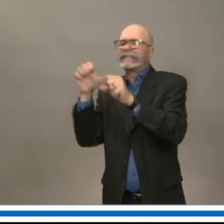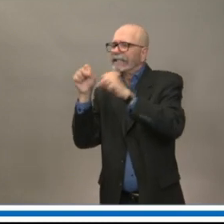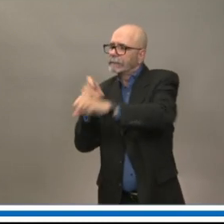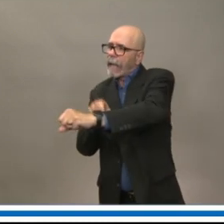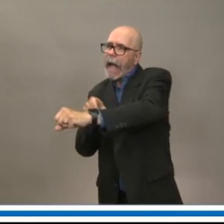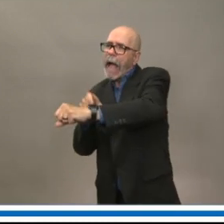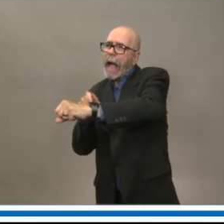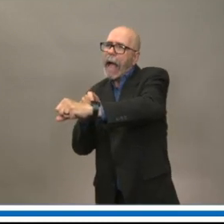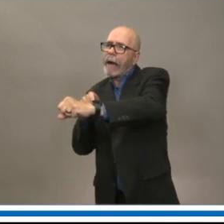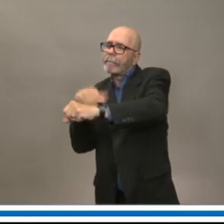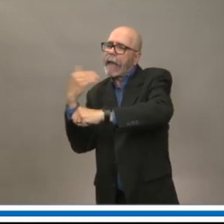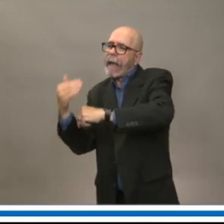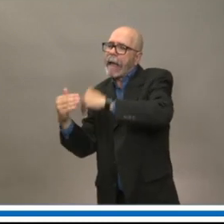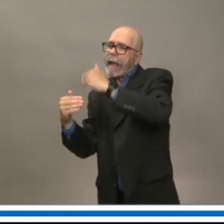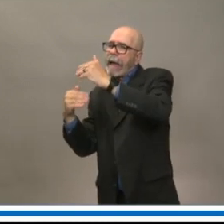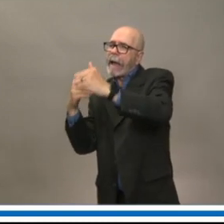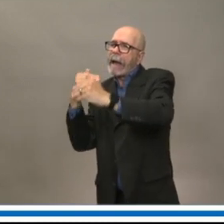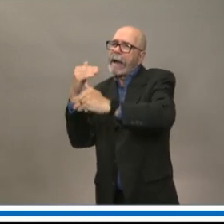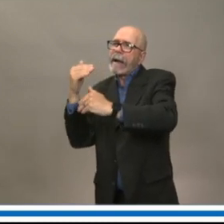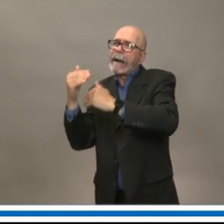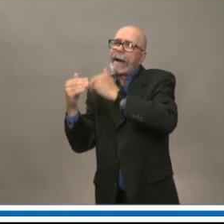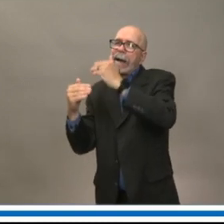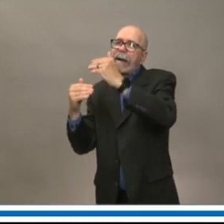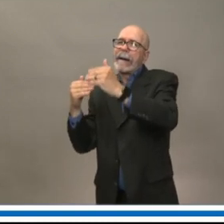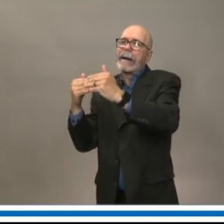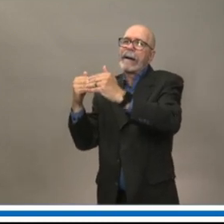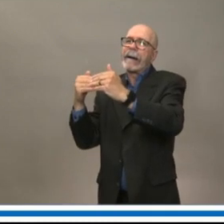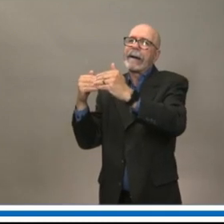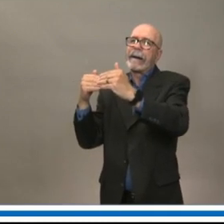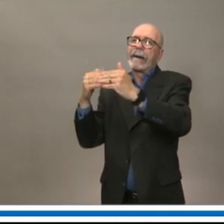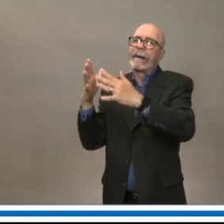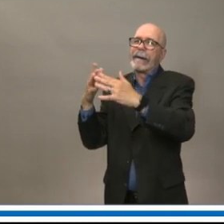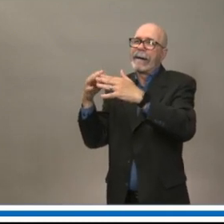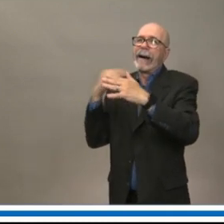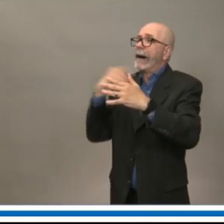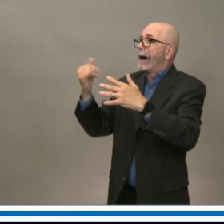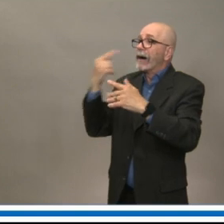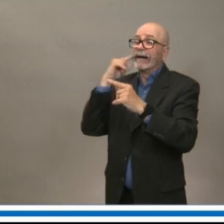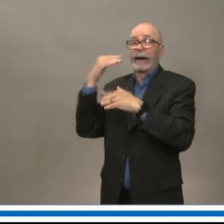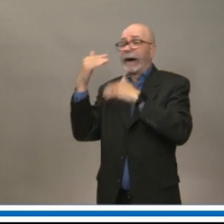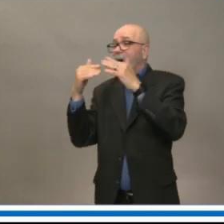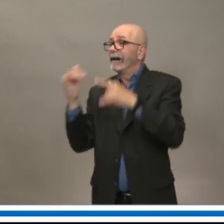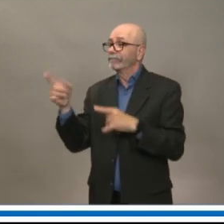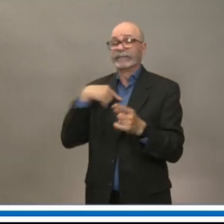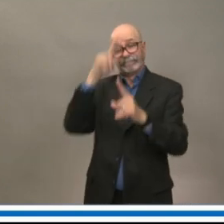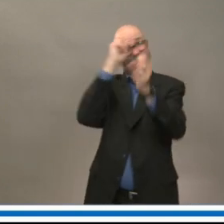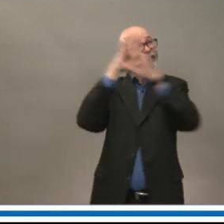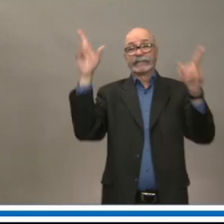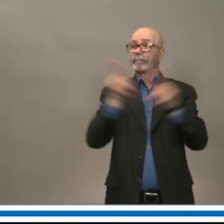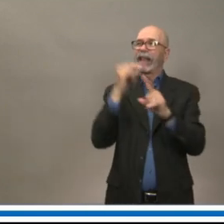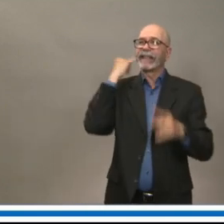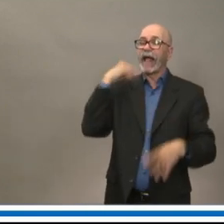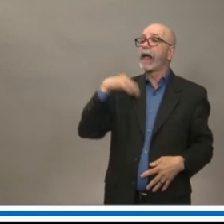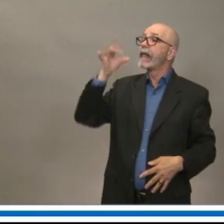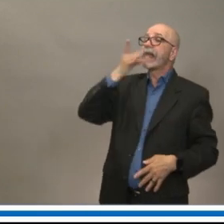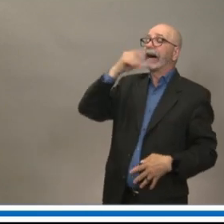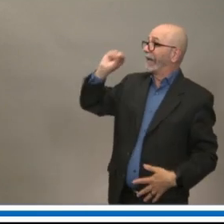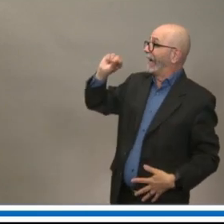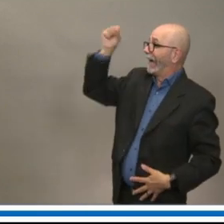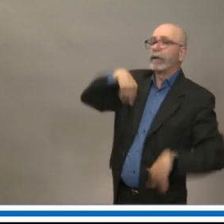magic switch we can turn on. We have to make sure that as we see our way through this, that we don't create another spike on the other side of